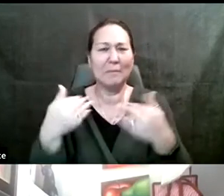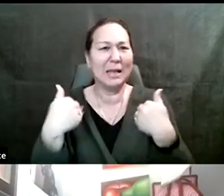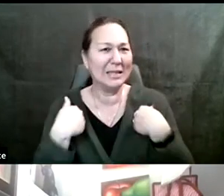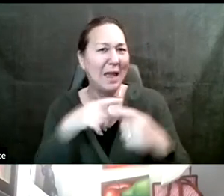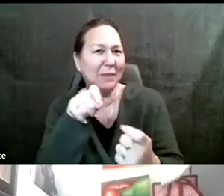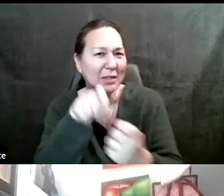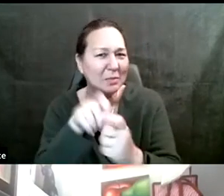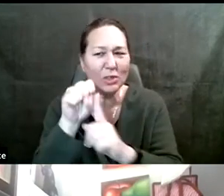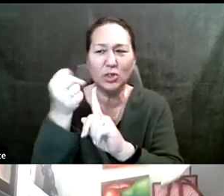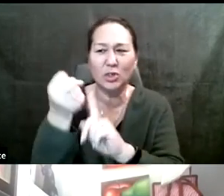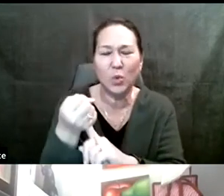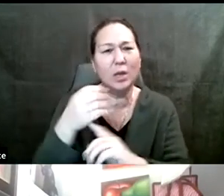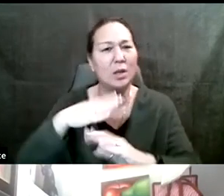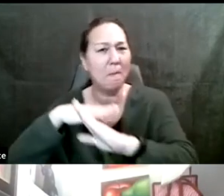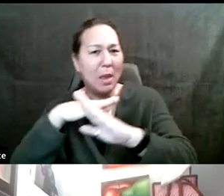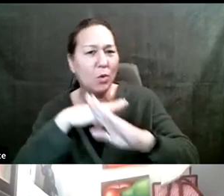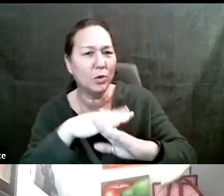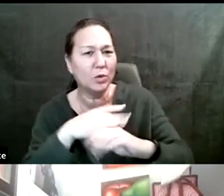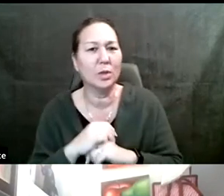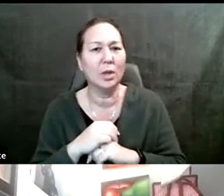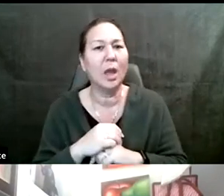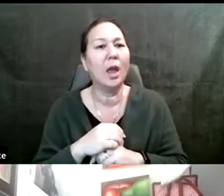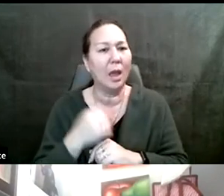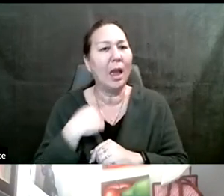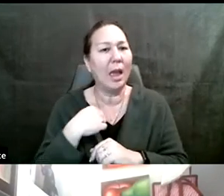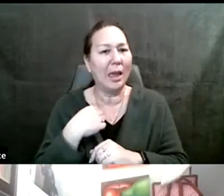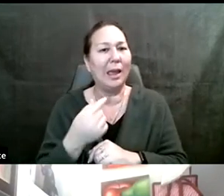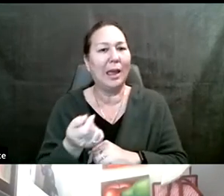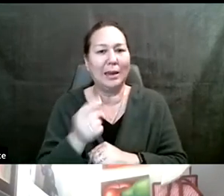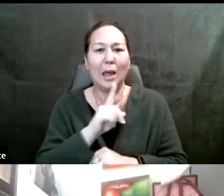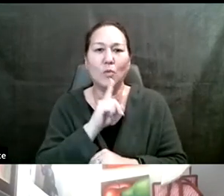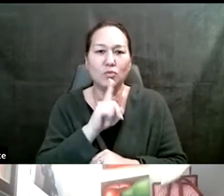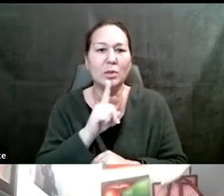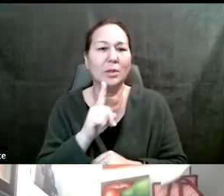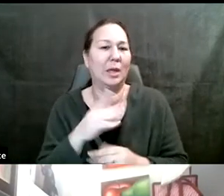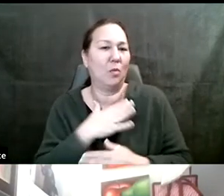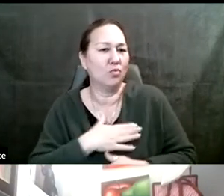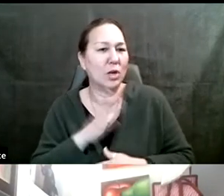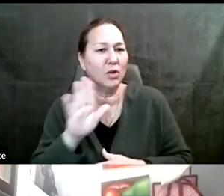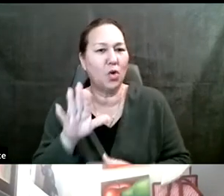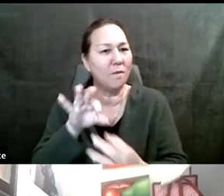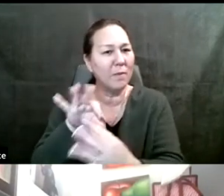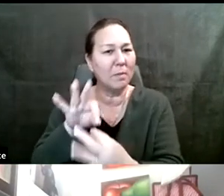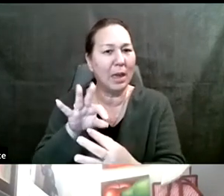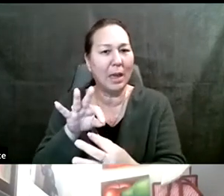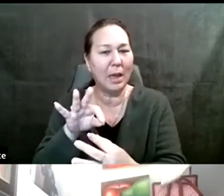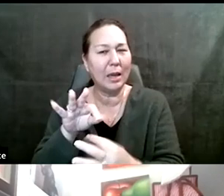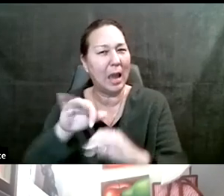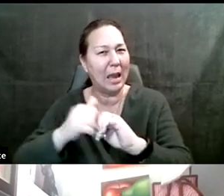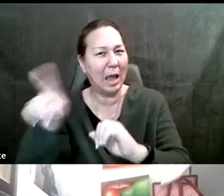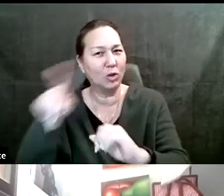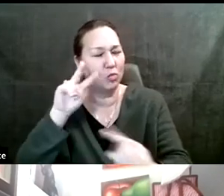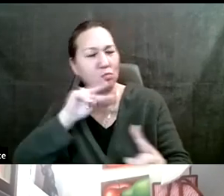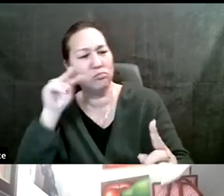and insight around social workers and family Liaisons engaging that's something that we've seen really